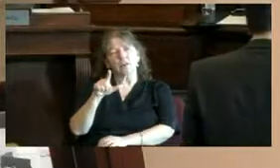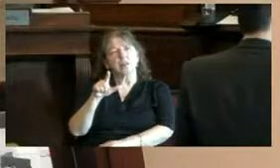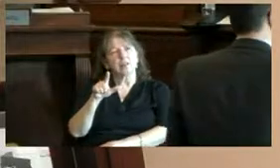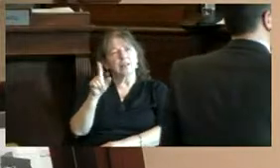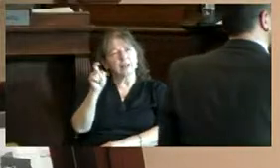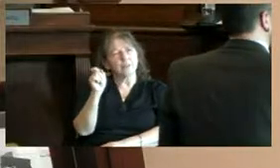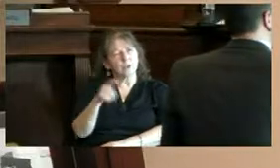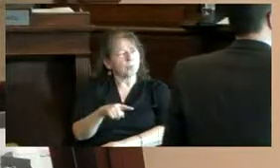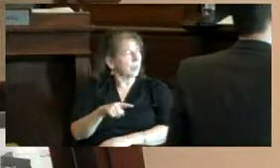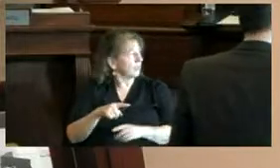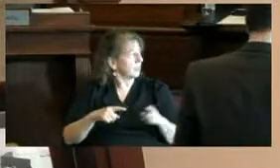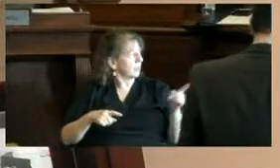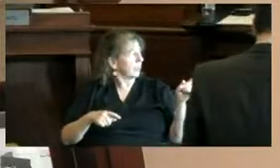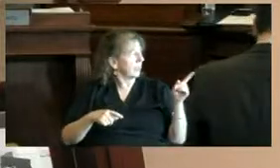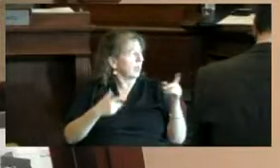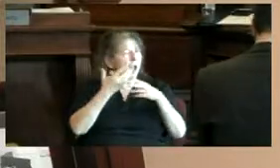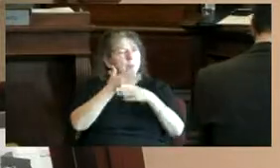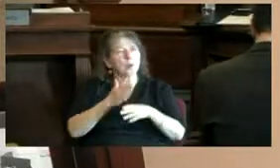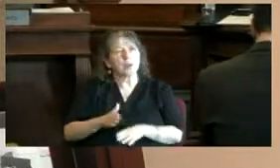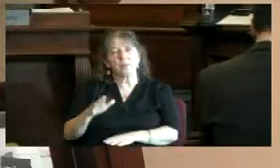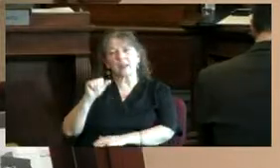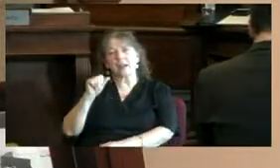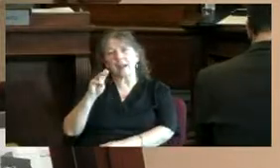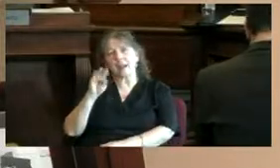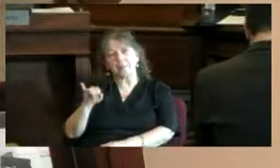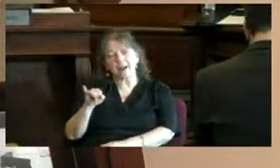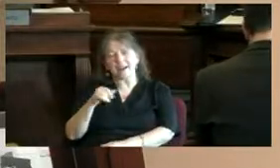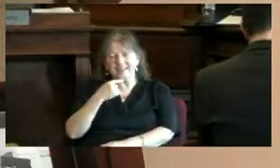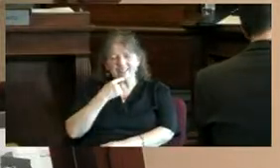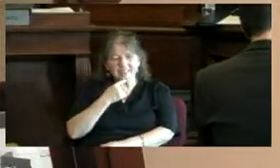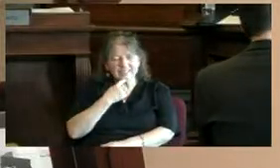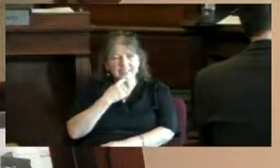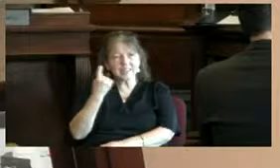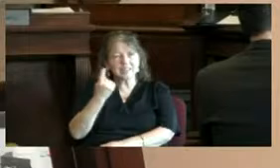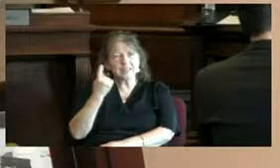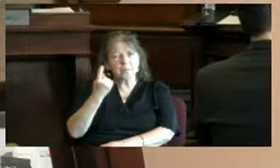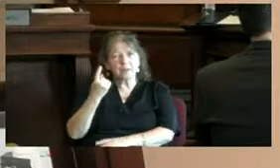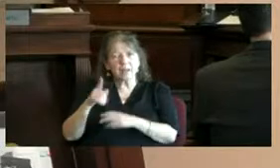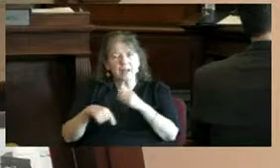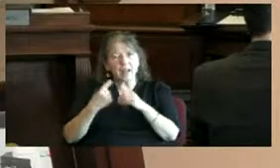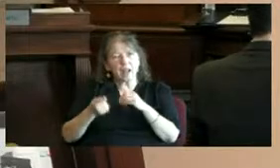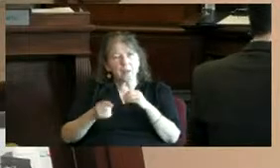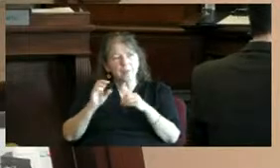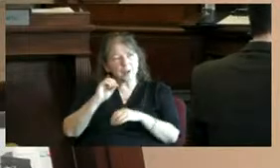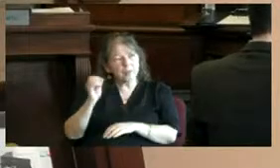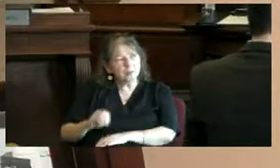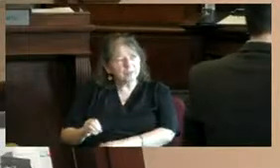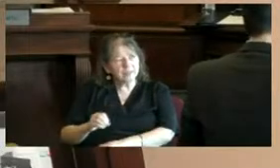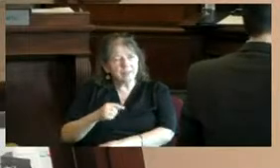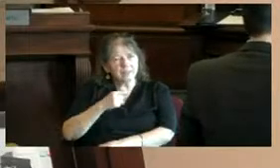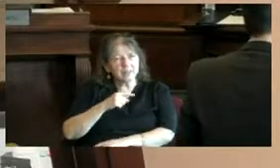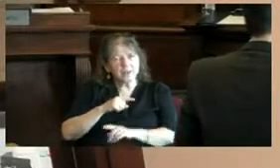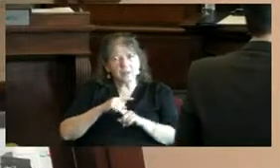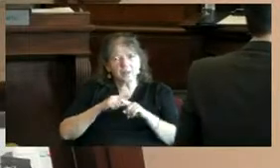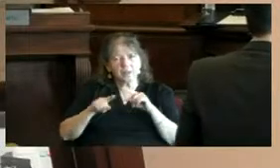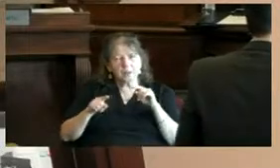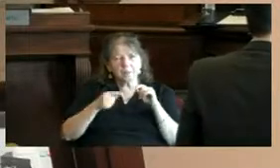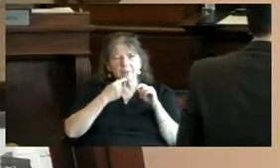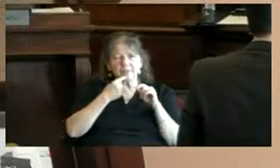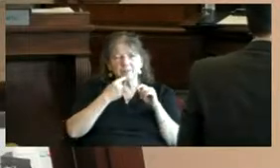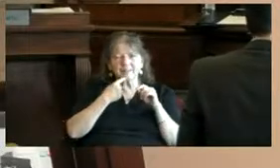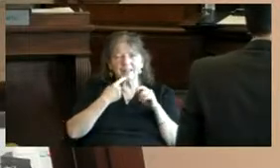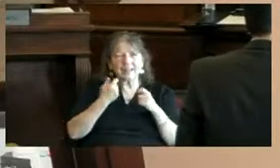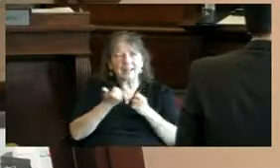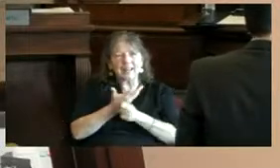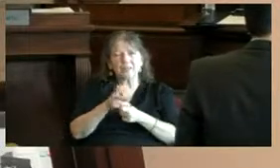broke down the AMI, and it said something about 60%, and it also made mention about the 50% area